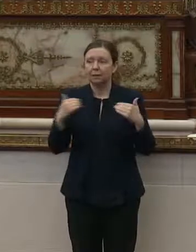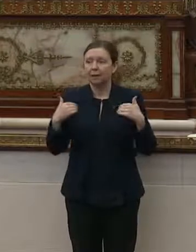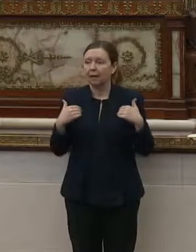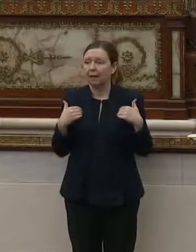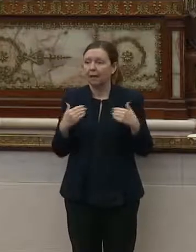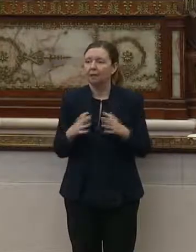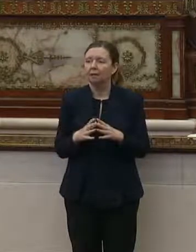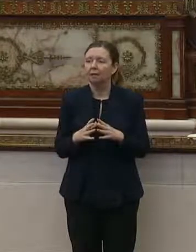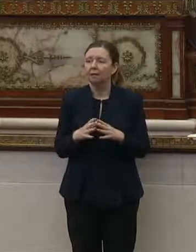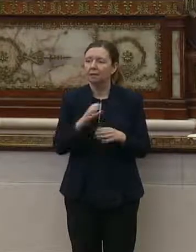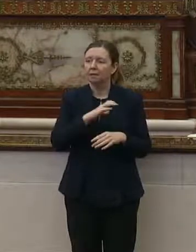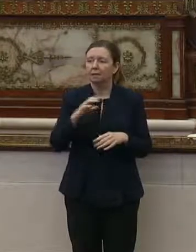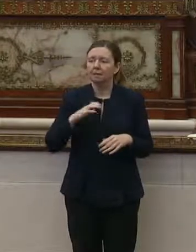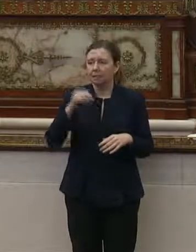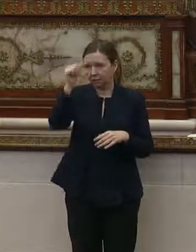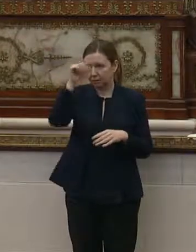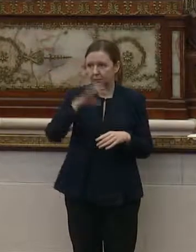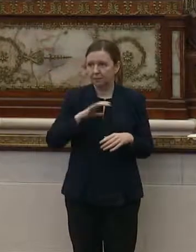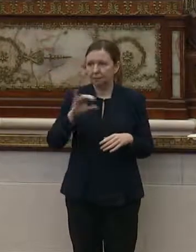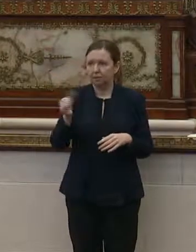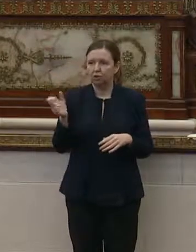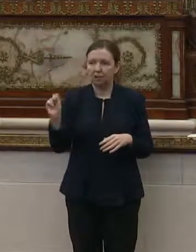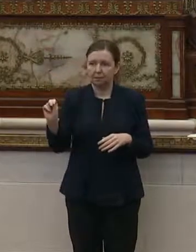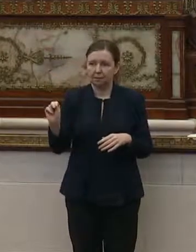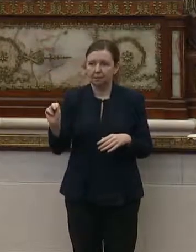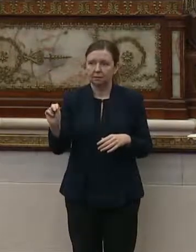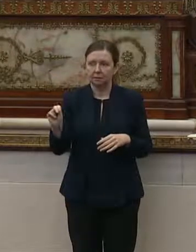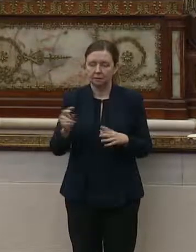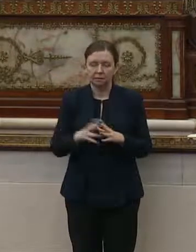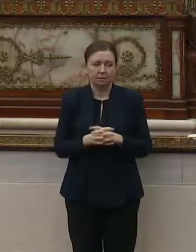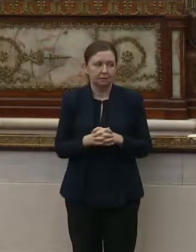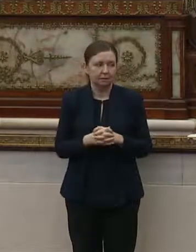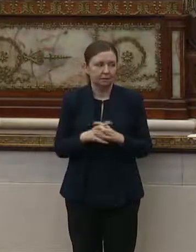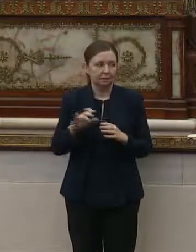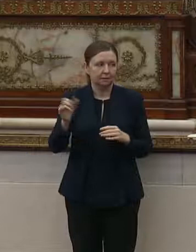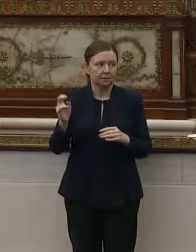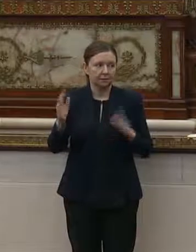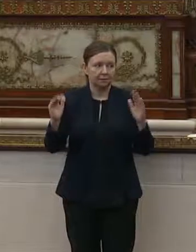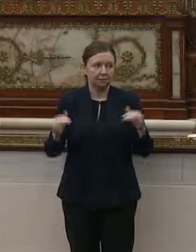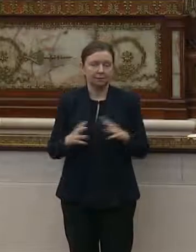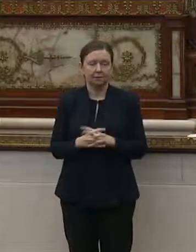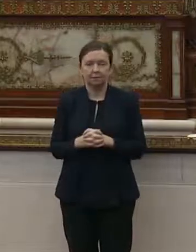have Councilman Johnson. Councilman Kenyatta Johnson is next.